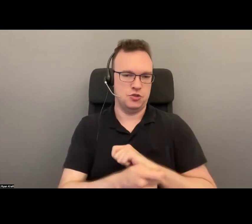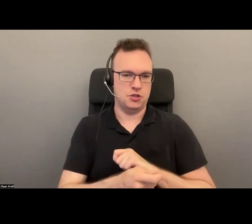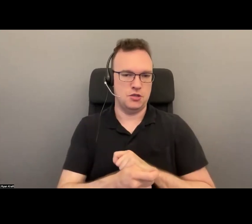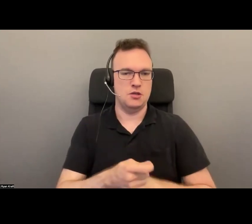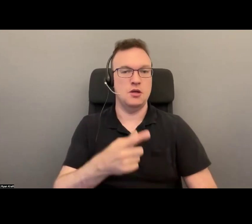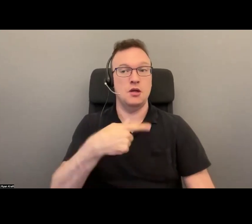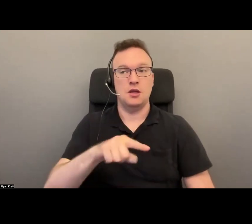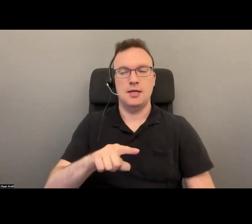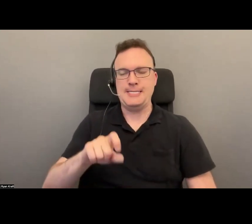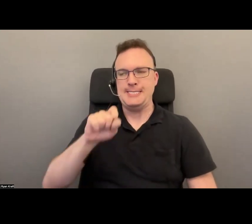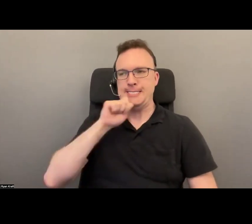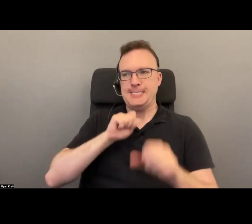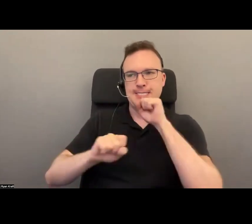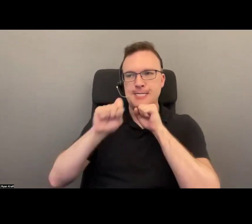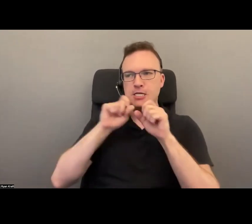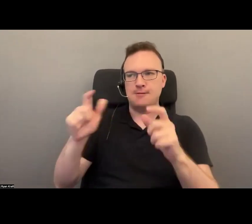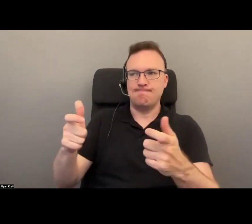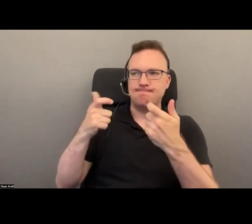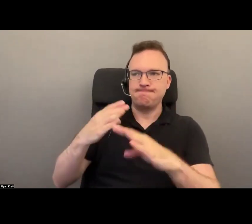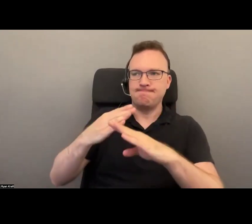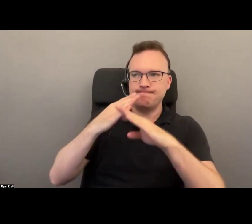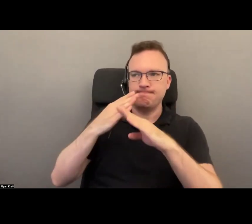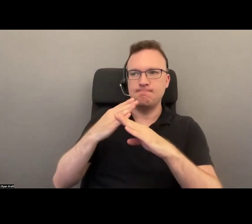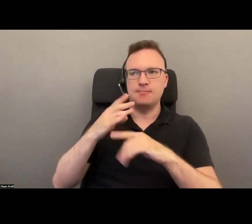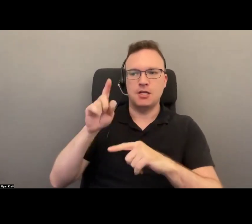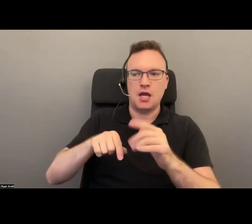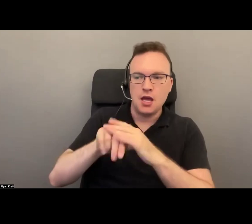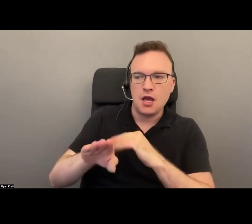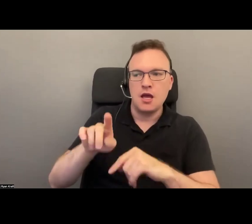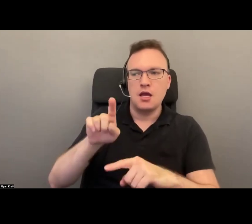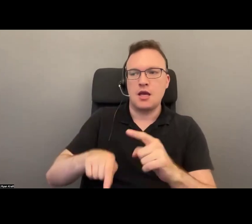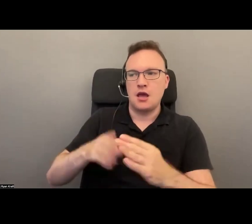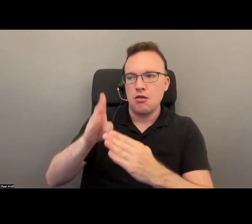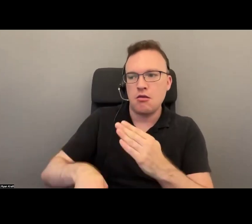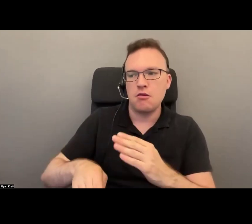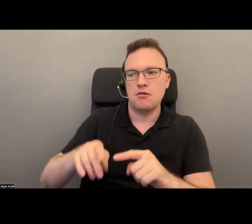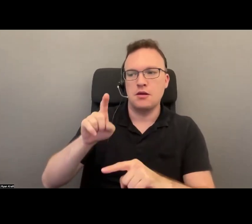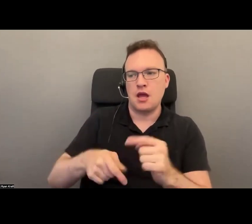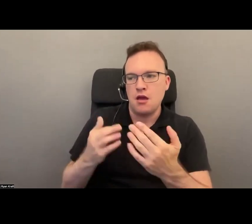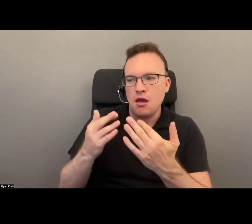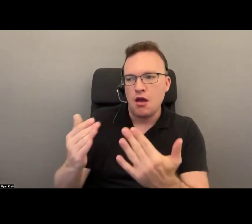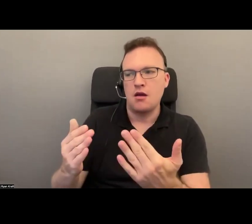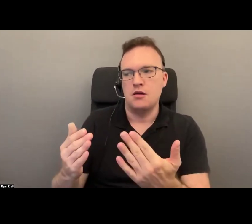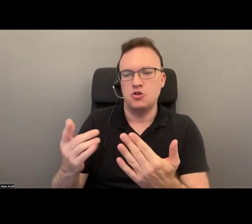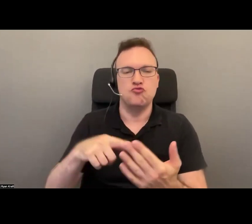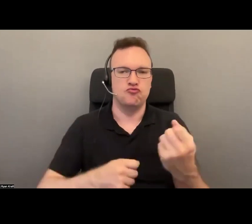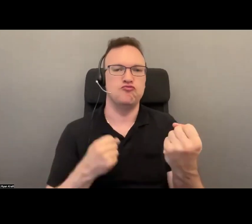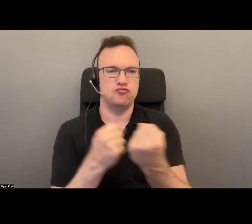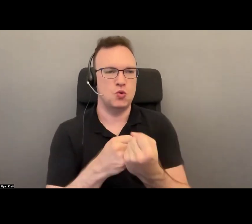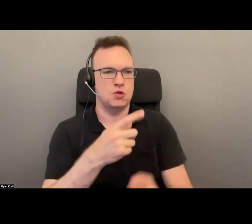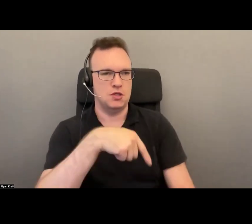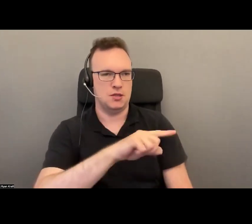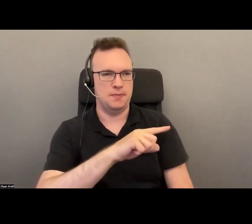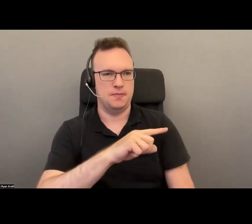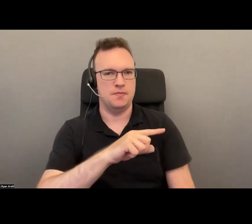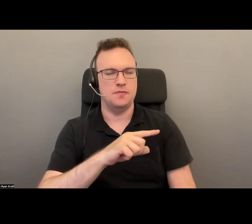have barriers to either entering, advancing, or completing their Red Seal certification through the national trades